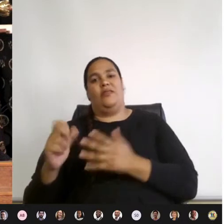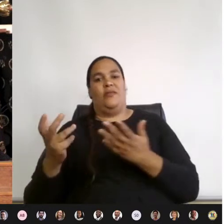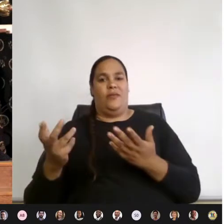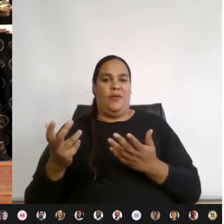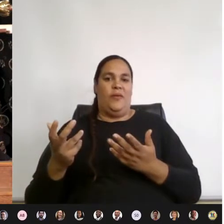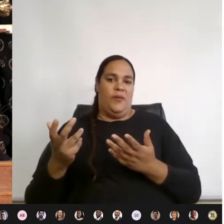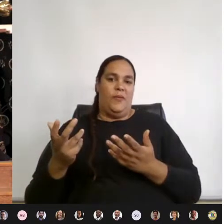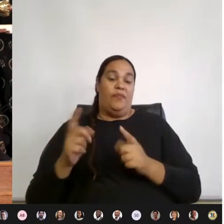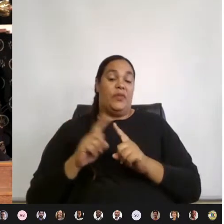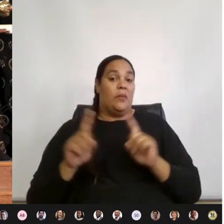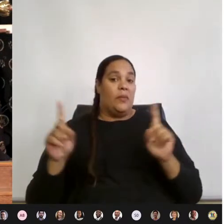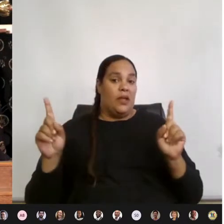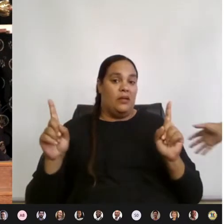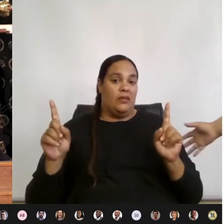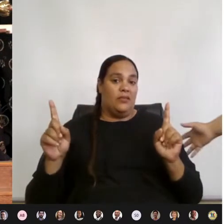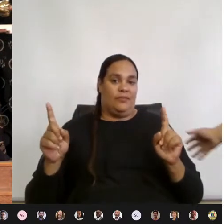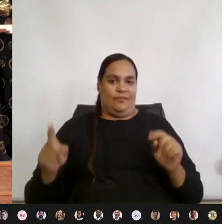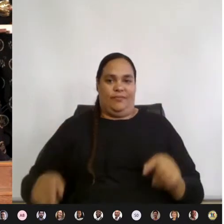But